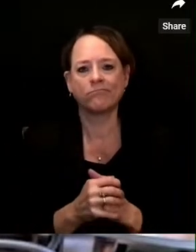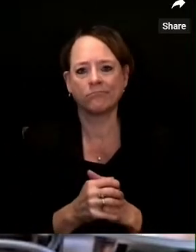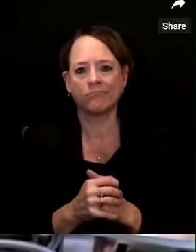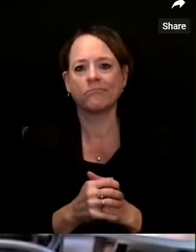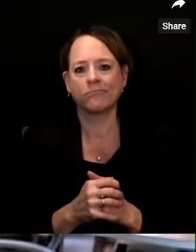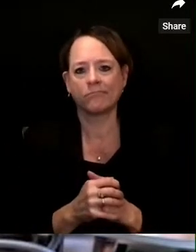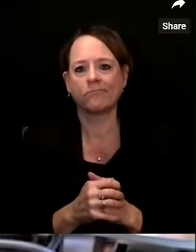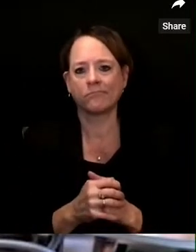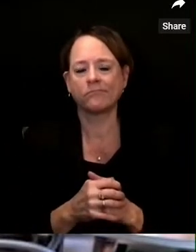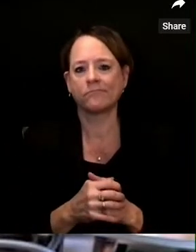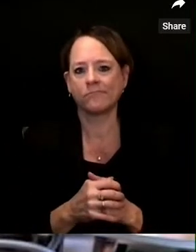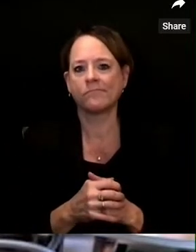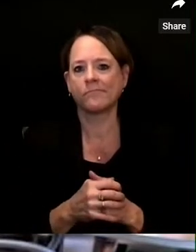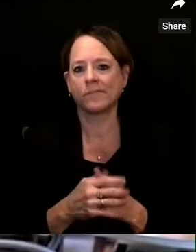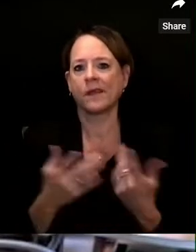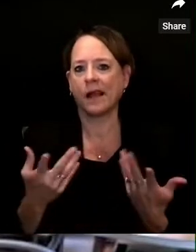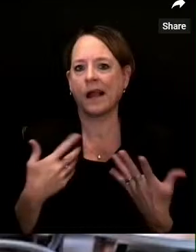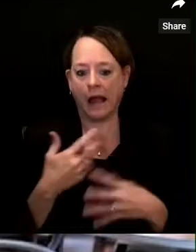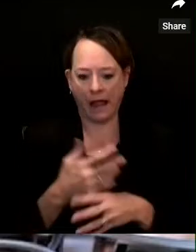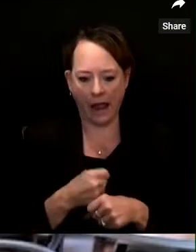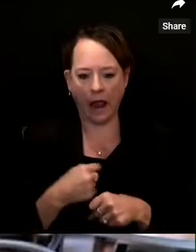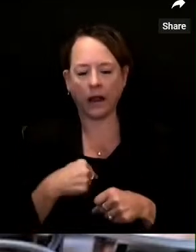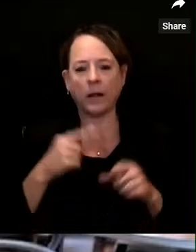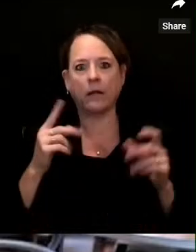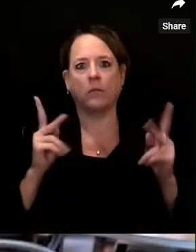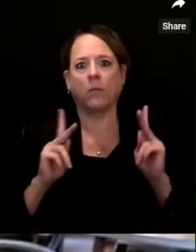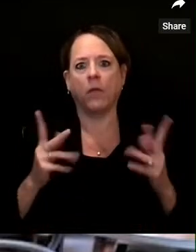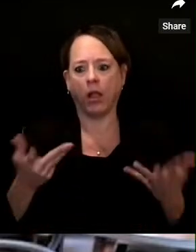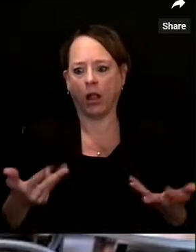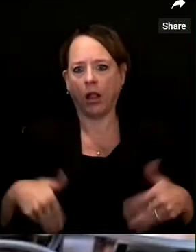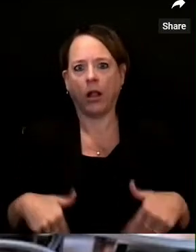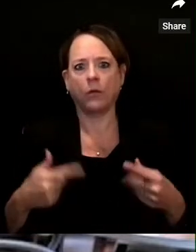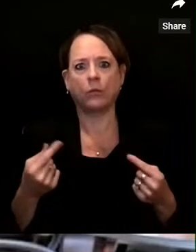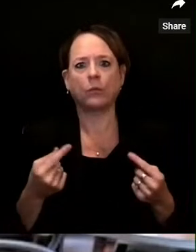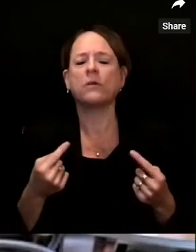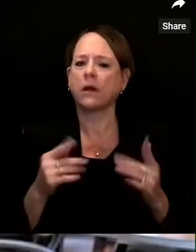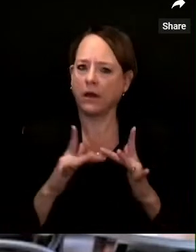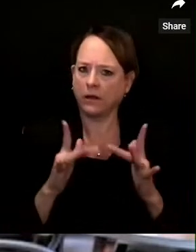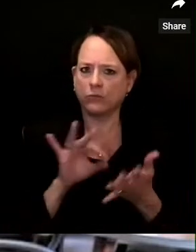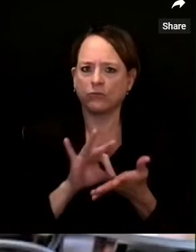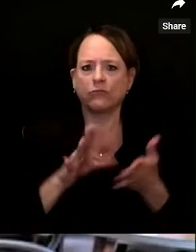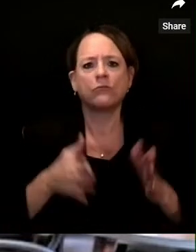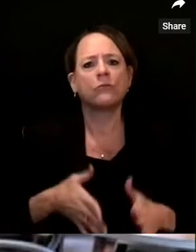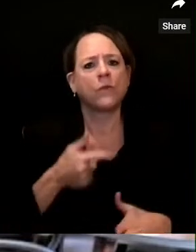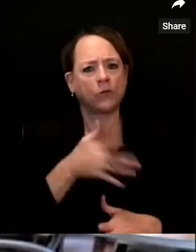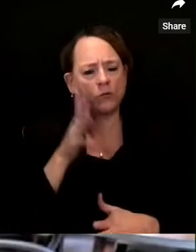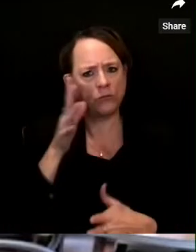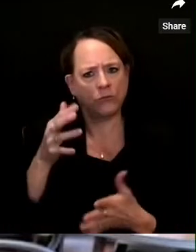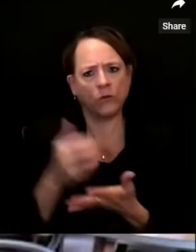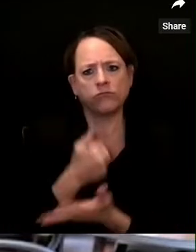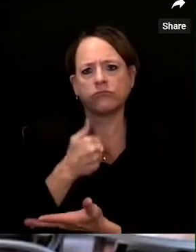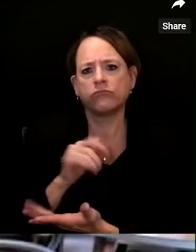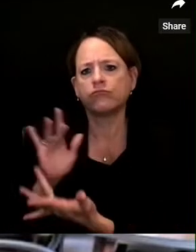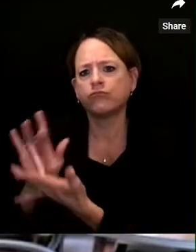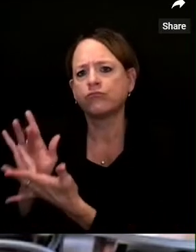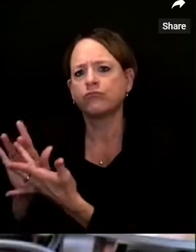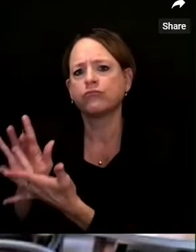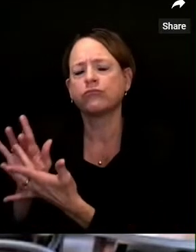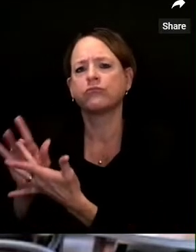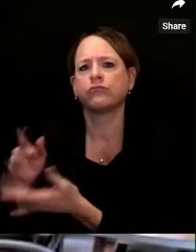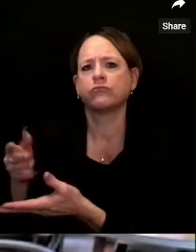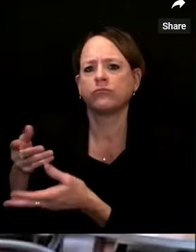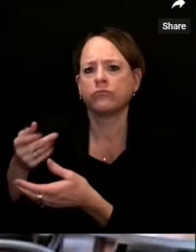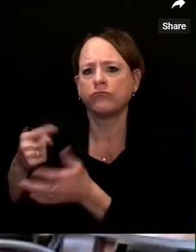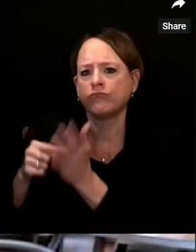in. We do continue to have contact tracers that we employ as part of the state's COVID response. They are